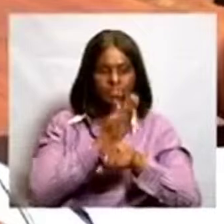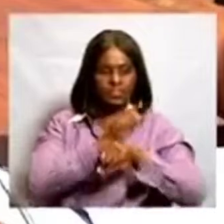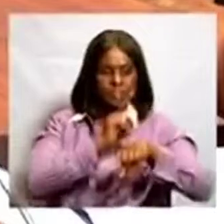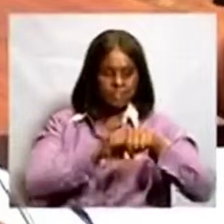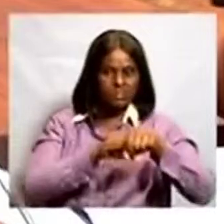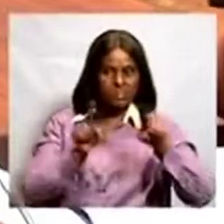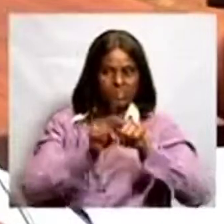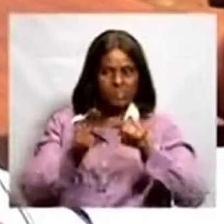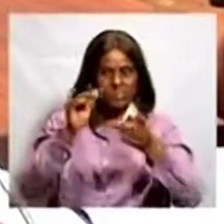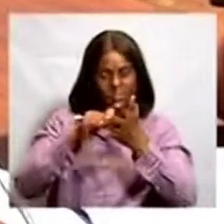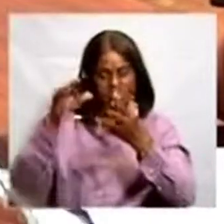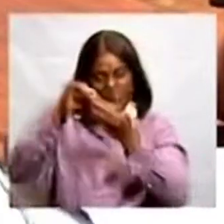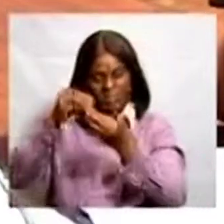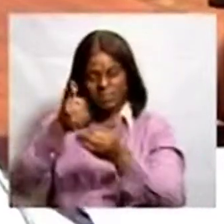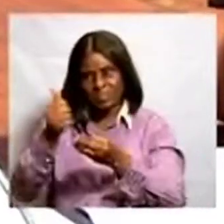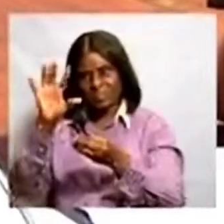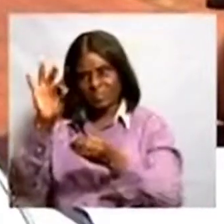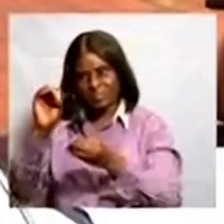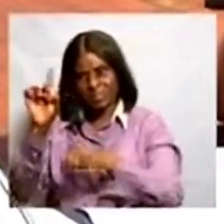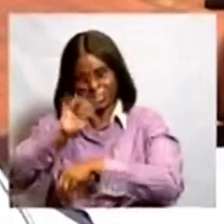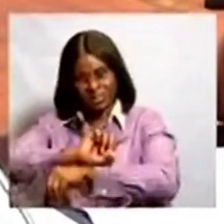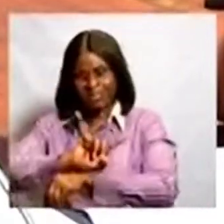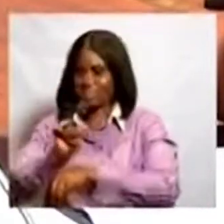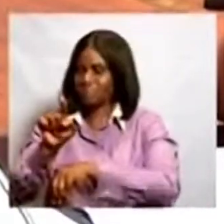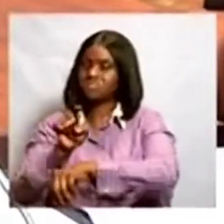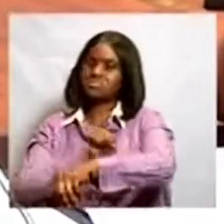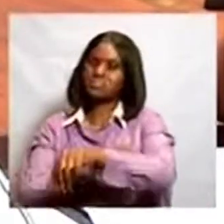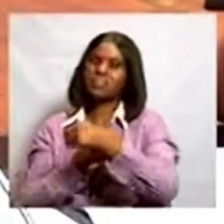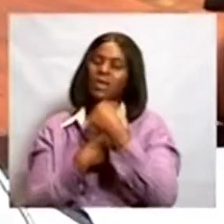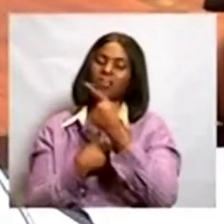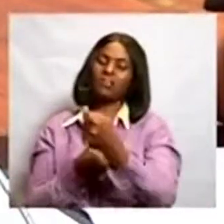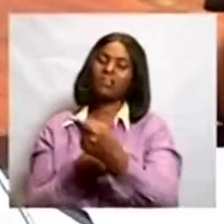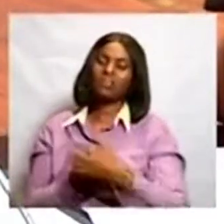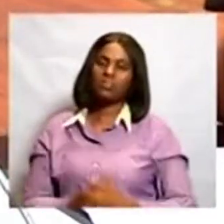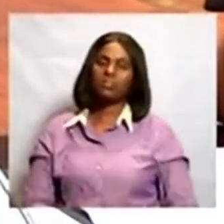then again you add another 90 days. That's too long.